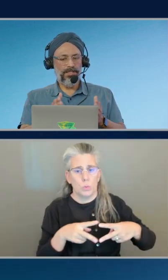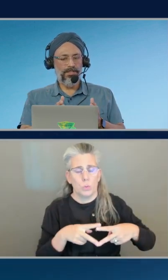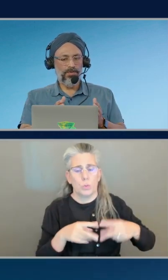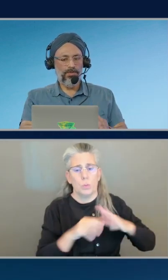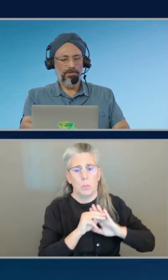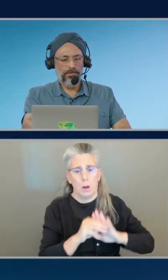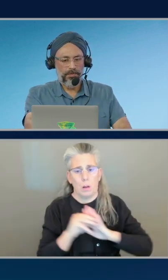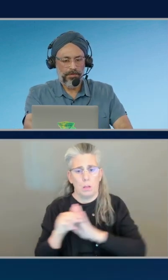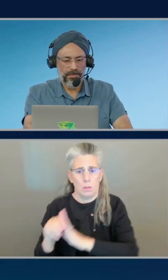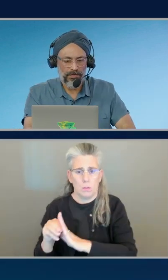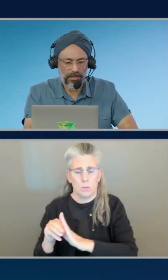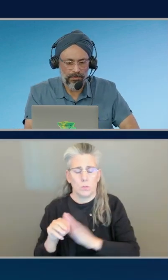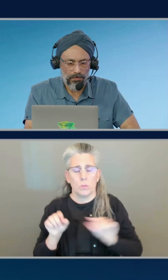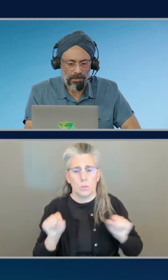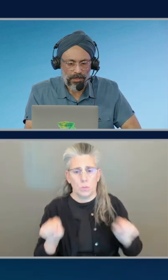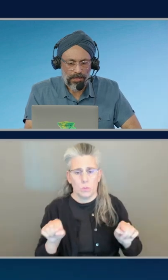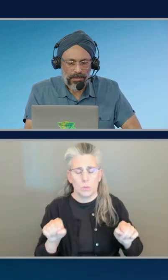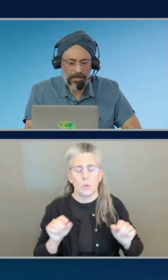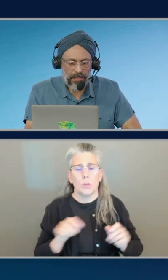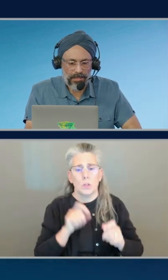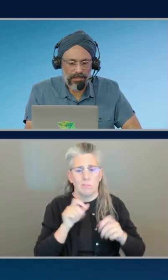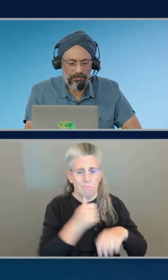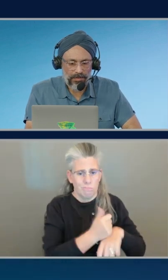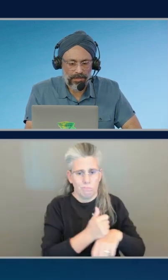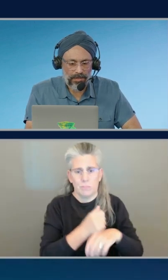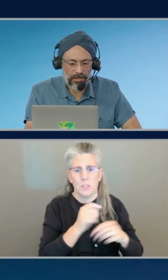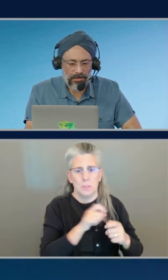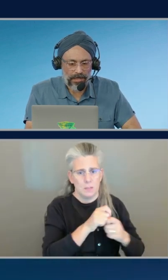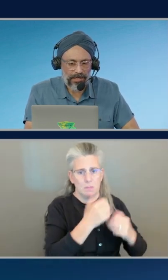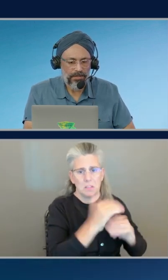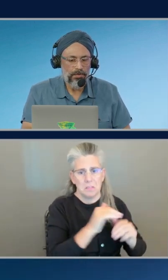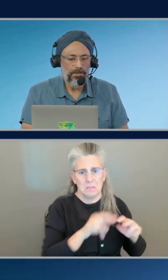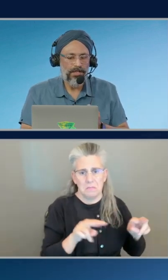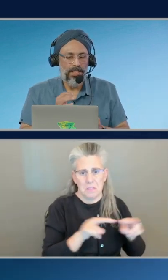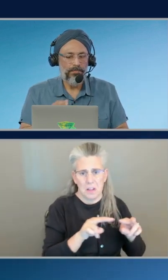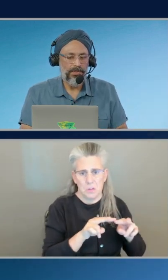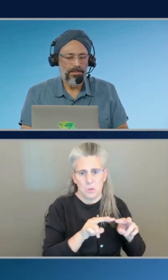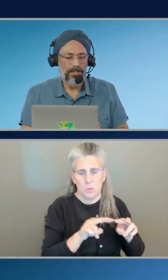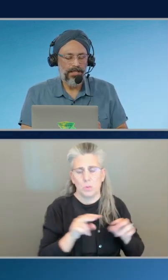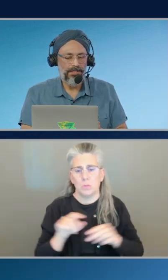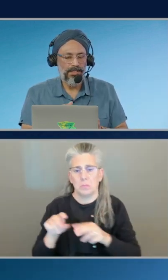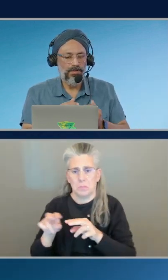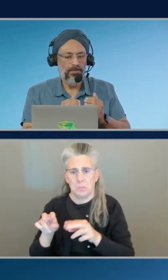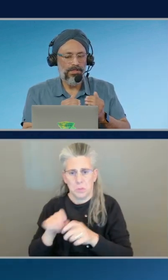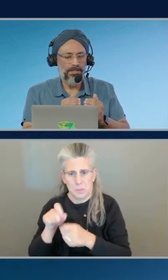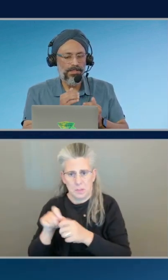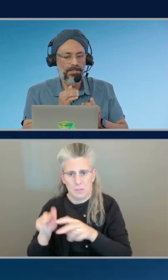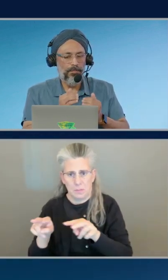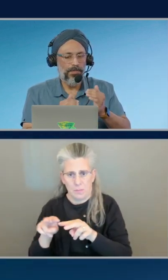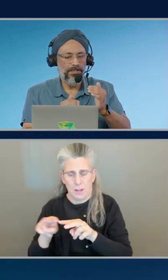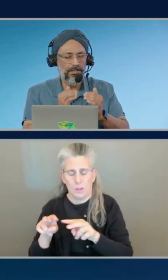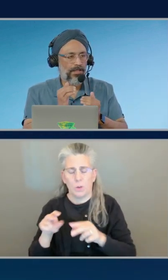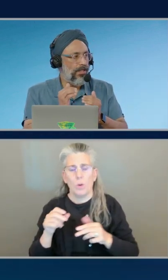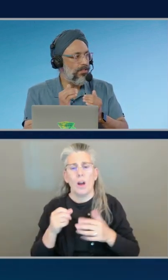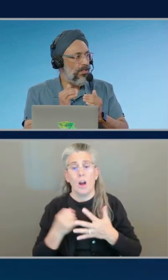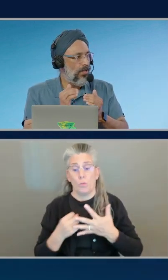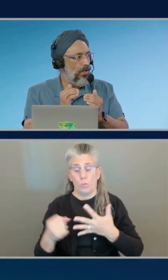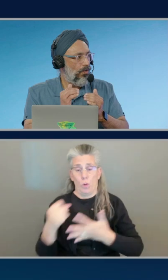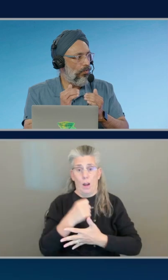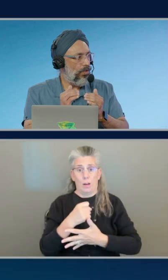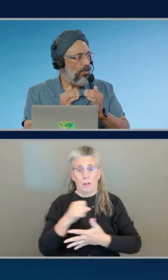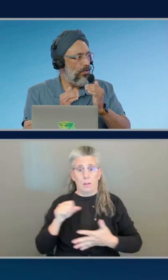I set this to this specific value, and I give a rank to the adapter, and I say, this is the